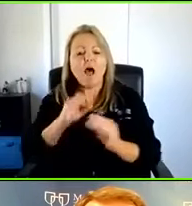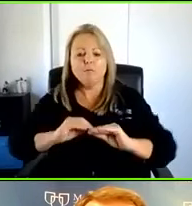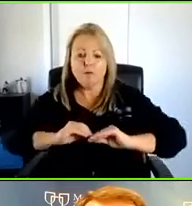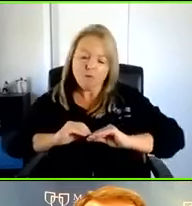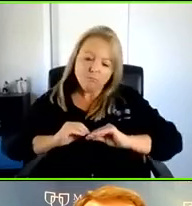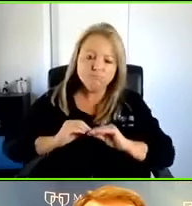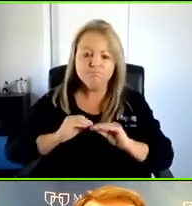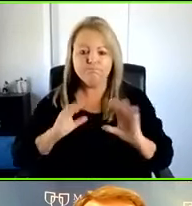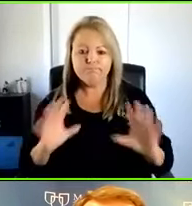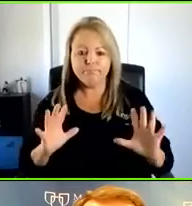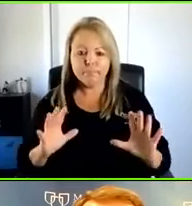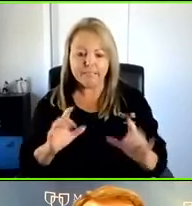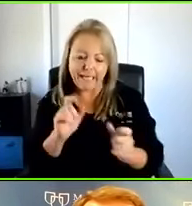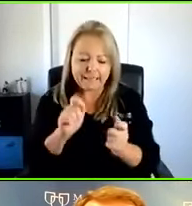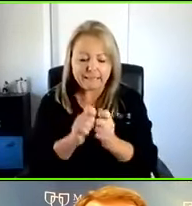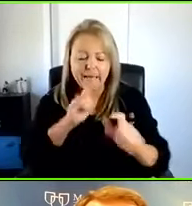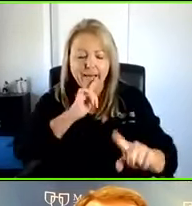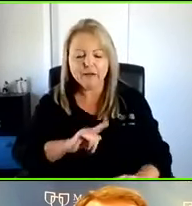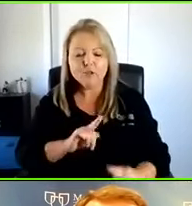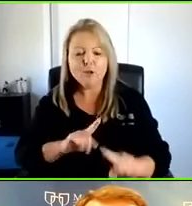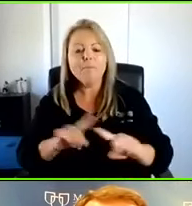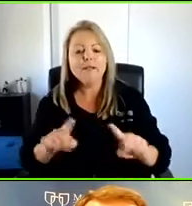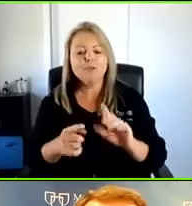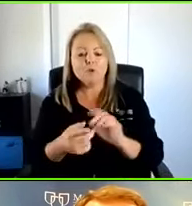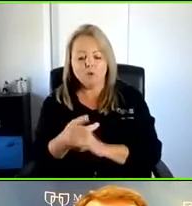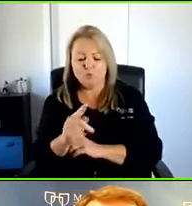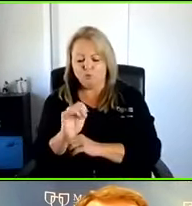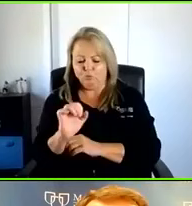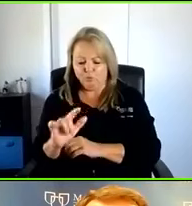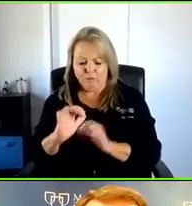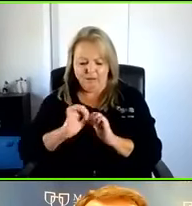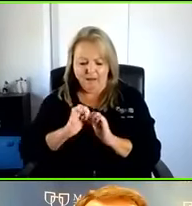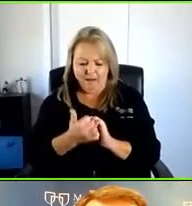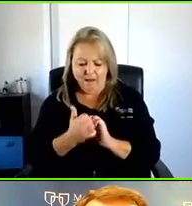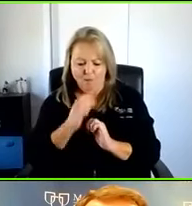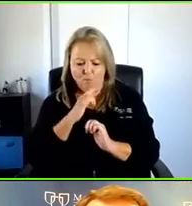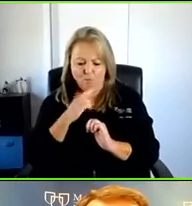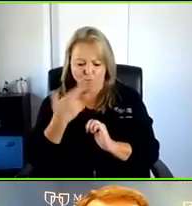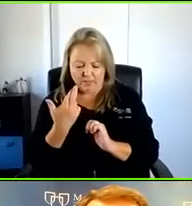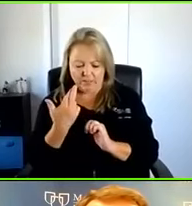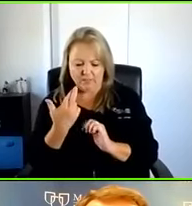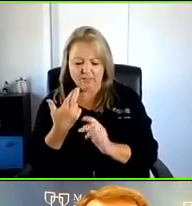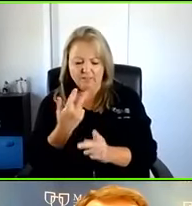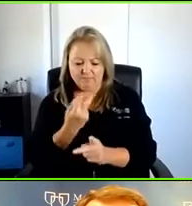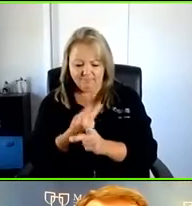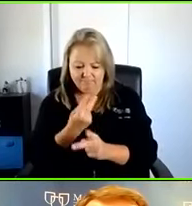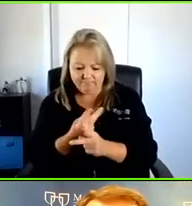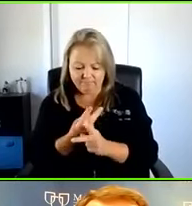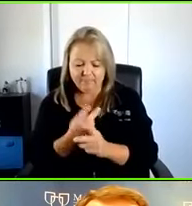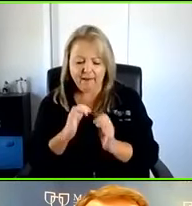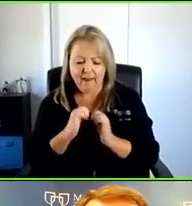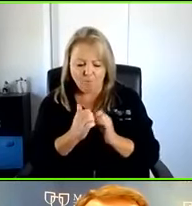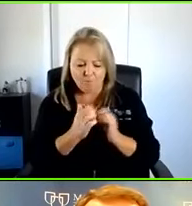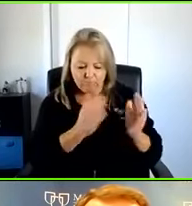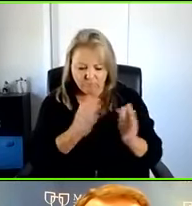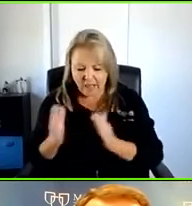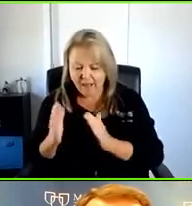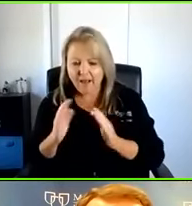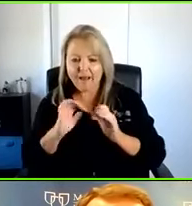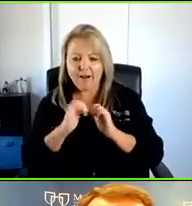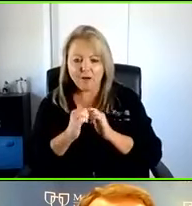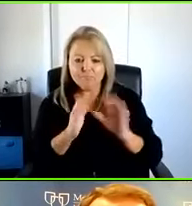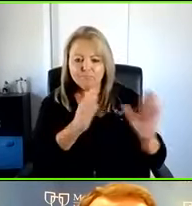help identify where there is increased risk and where precautions need to be taken.